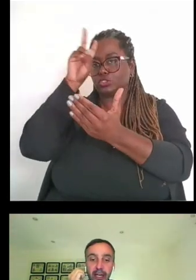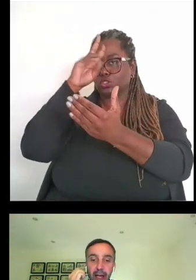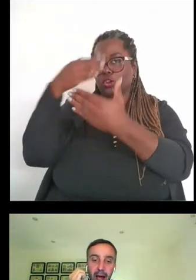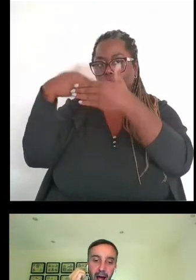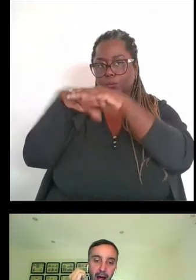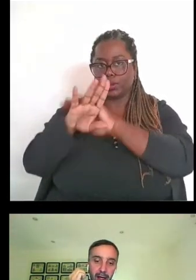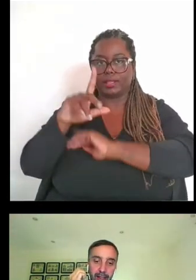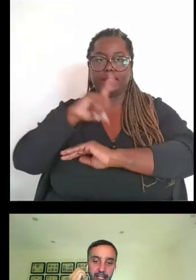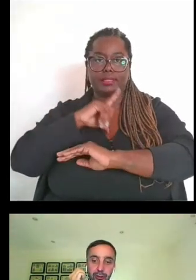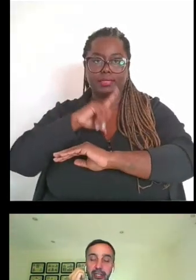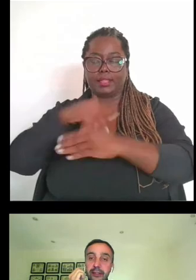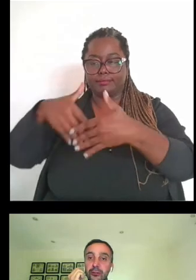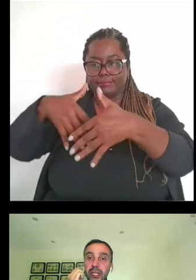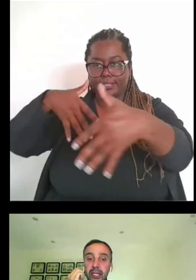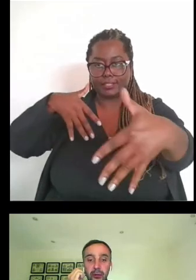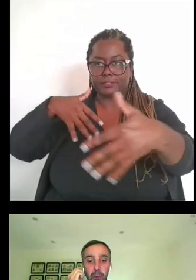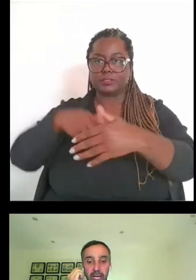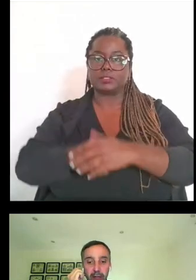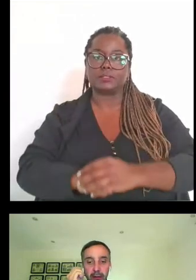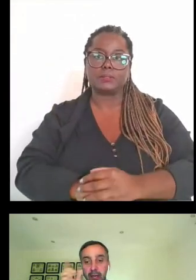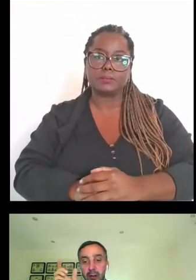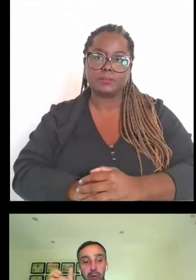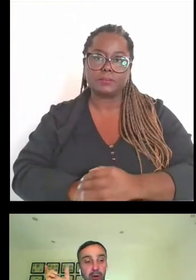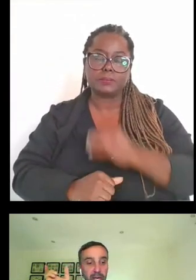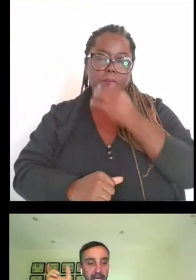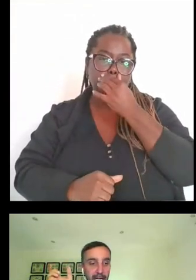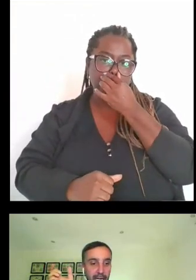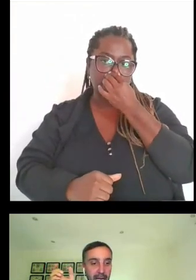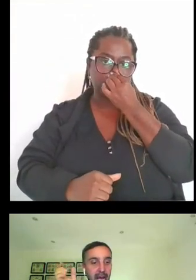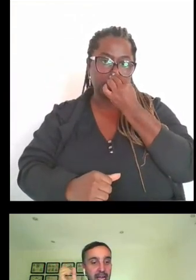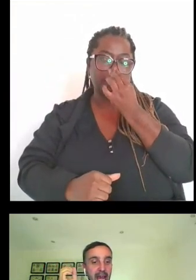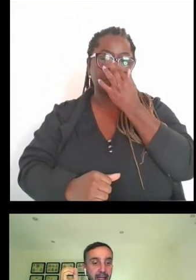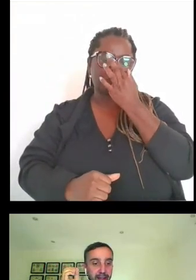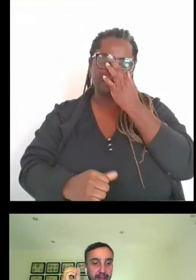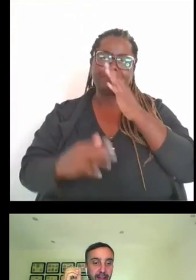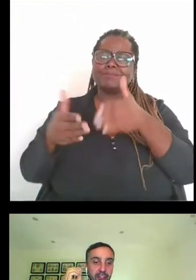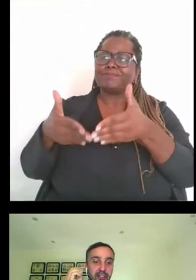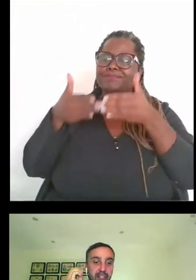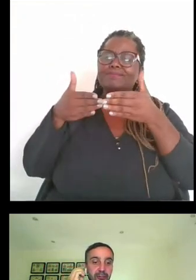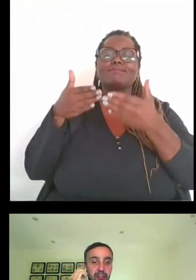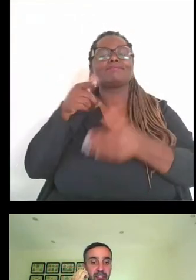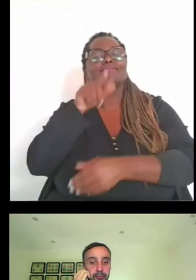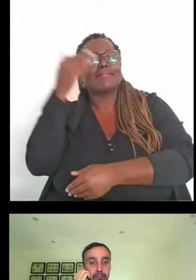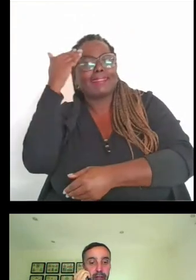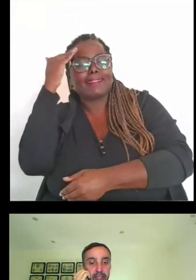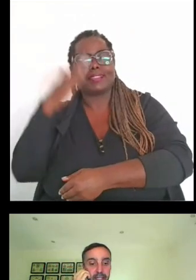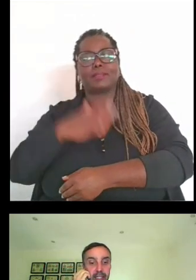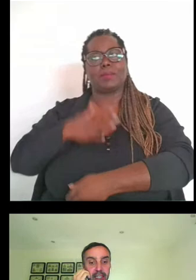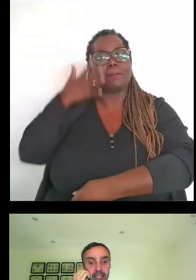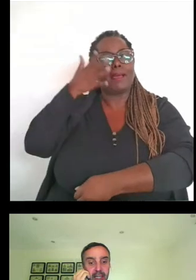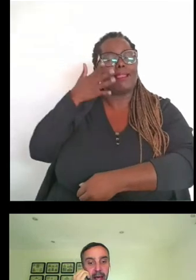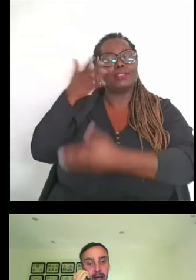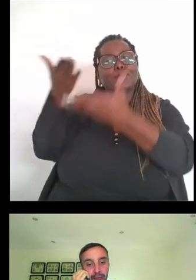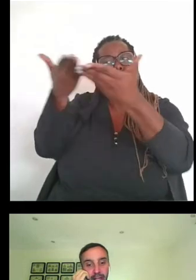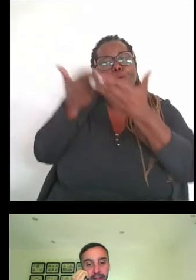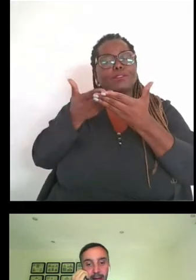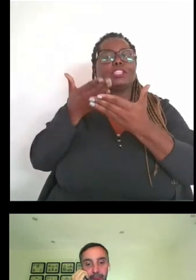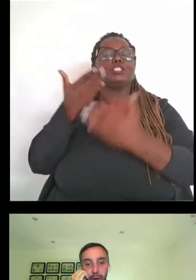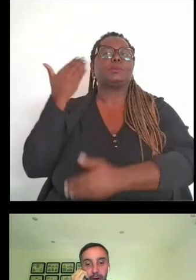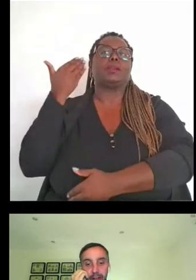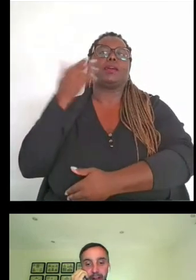to read architectural history career queer reading that is to deceiver the politically